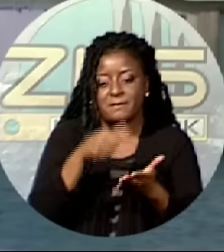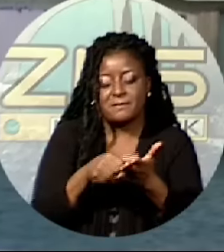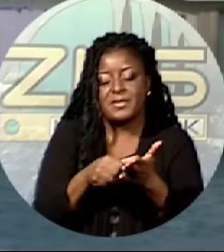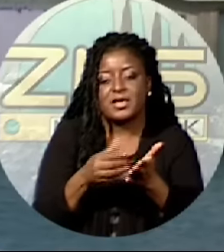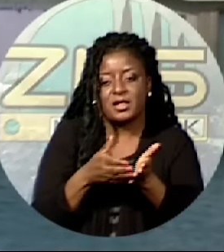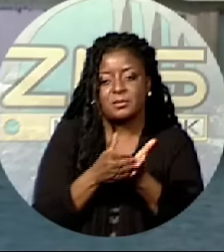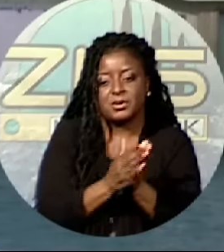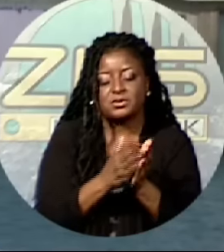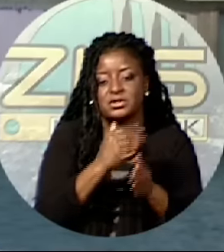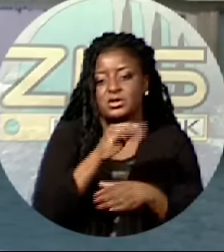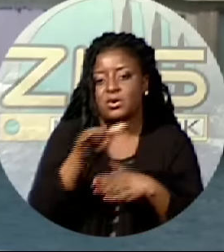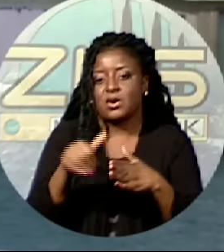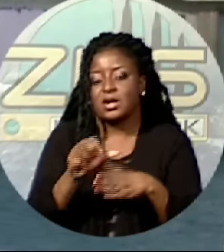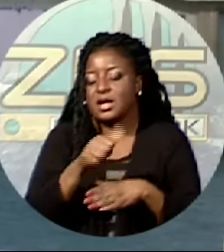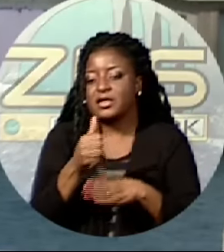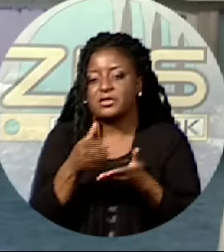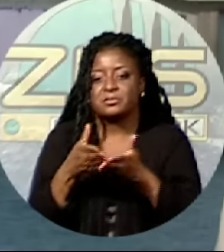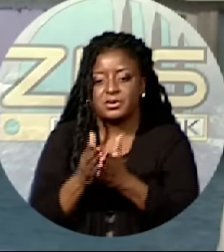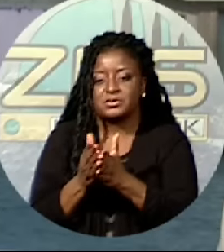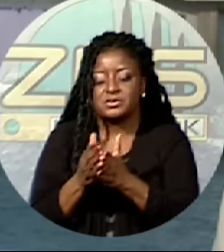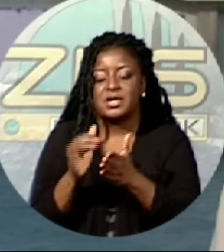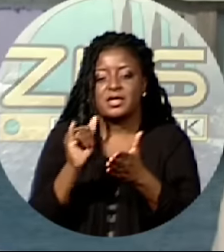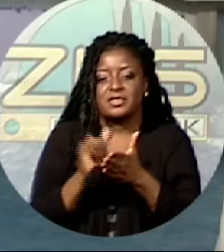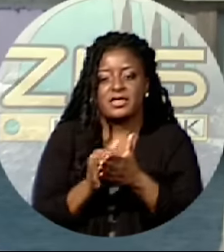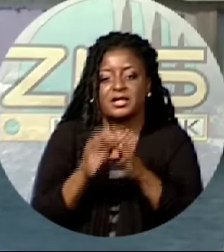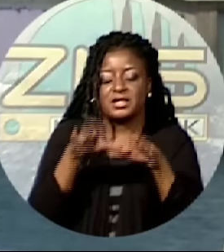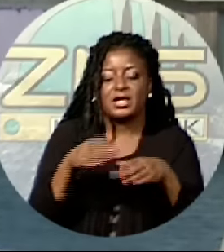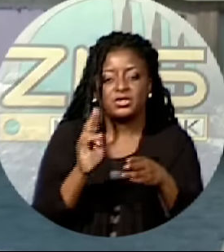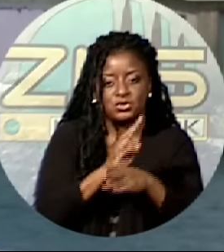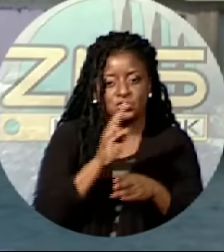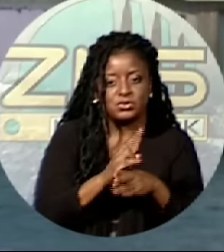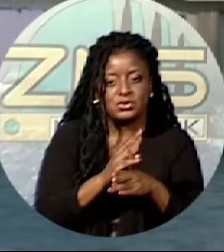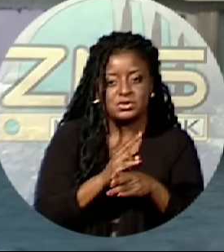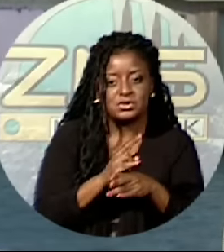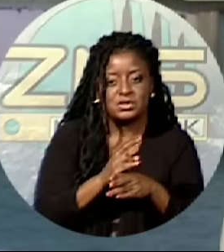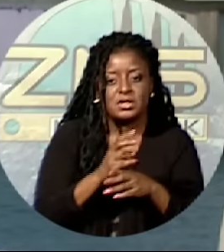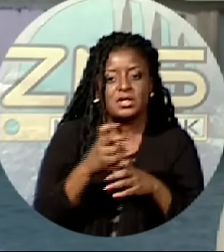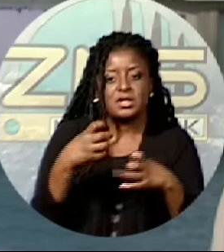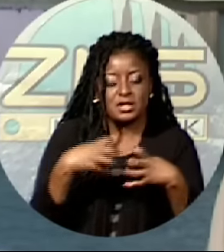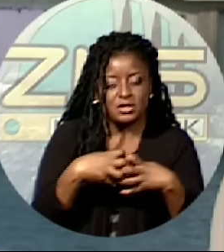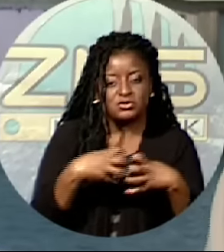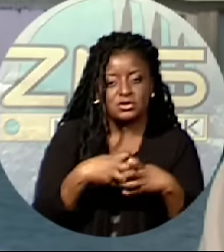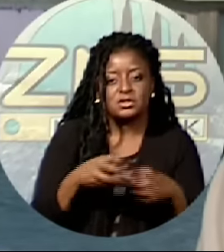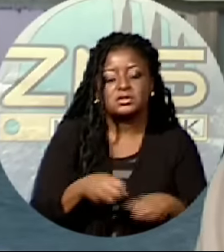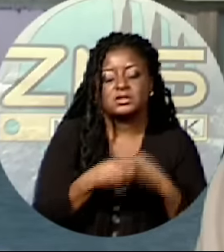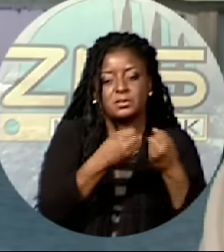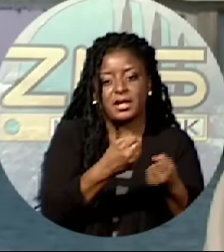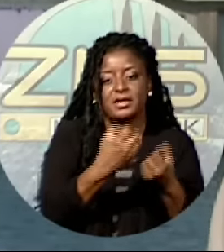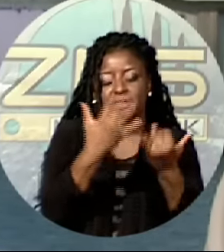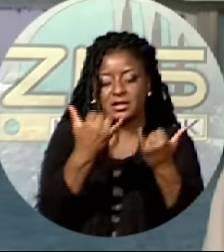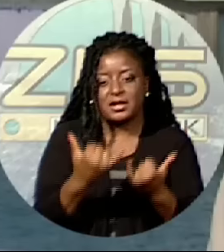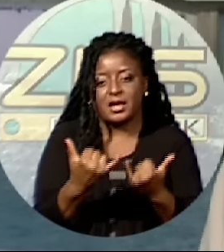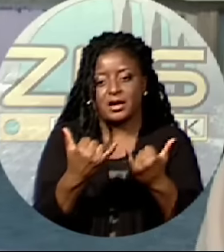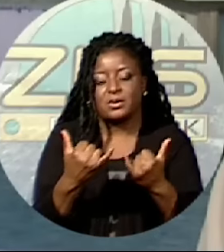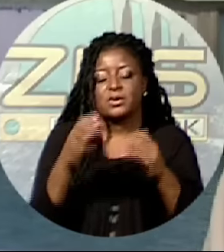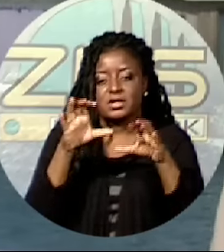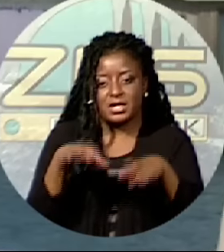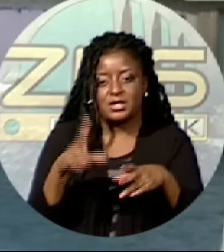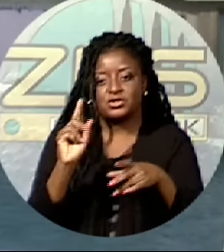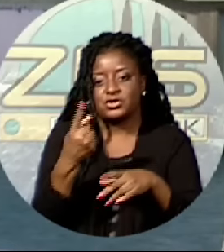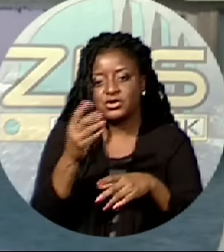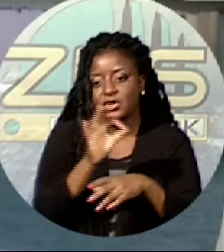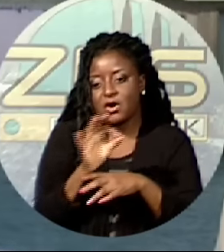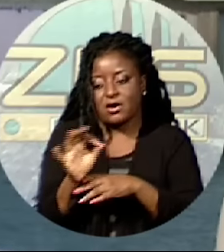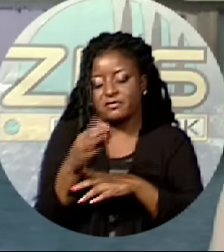the capabilities of hooking up the shore supply. They would now be able to turn off their generators while in harbor, connect to the shore supply. In addition to